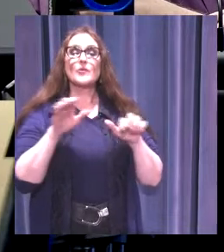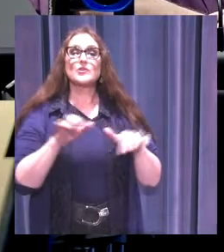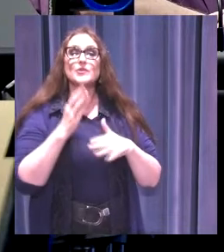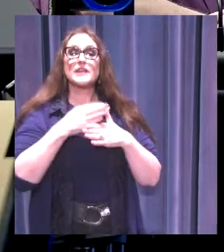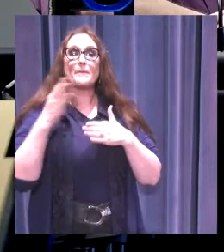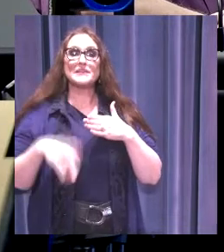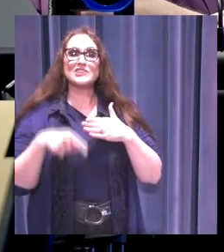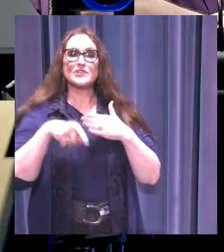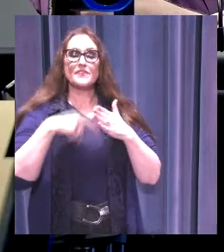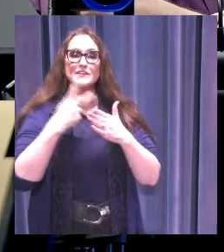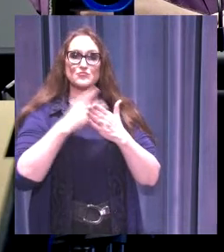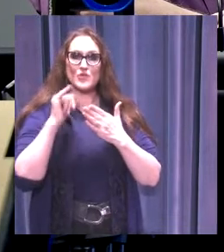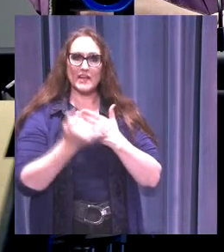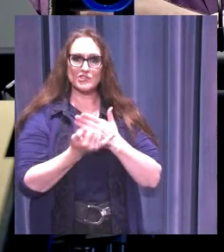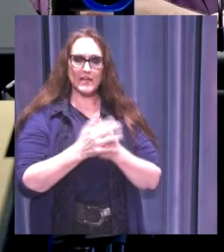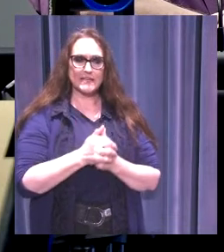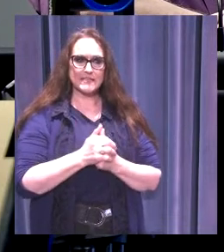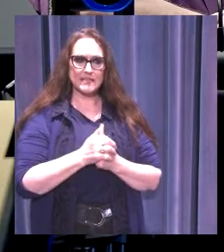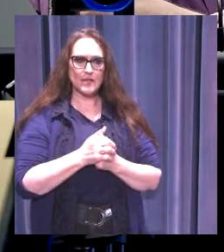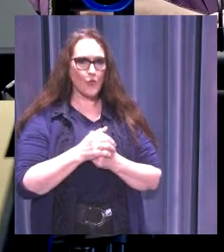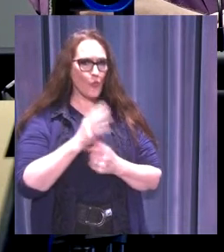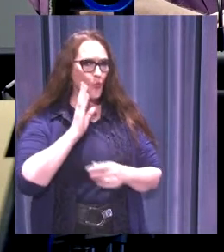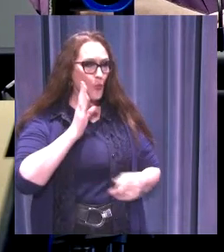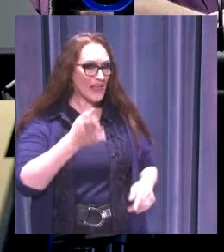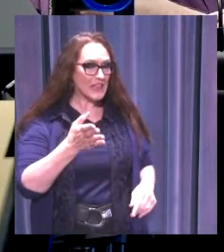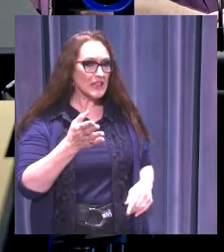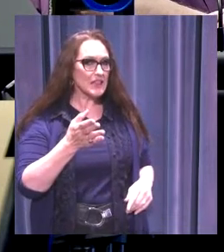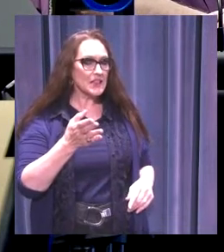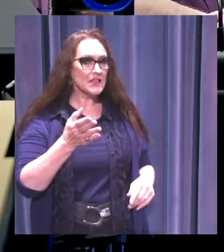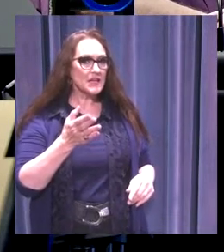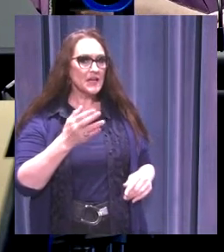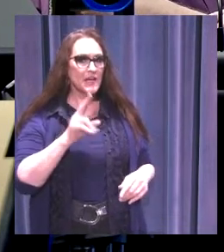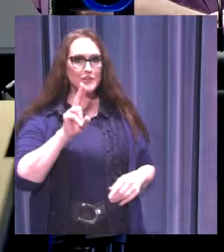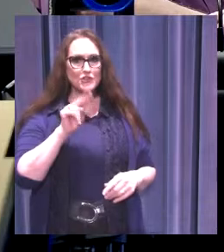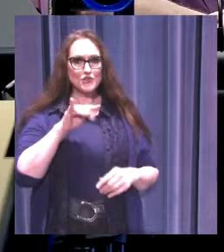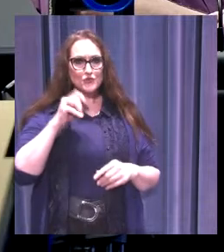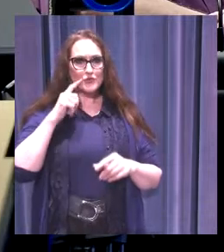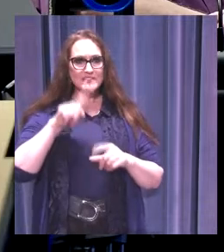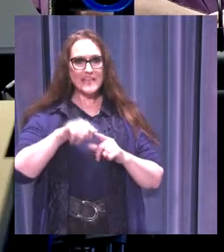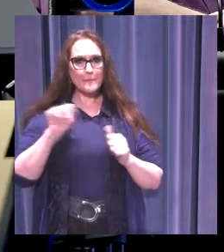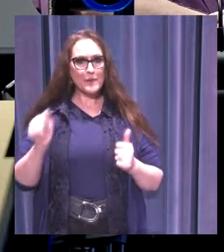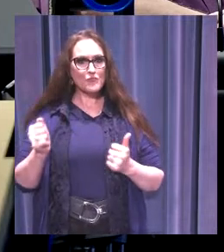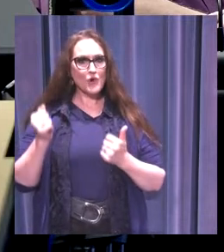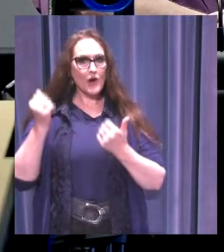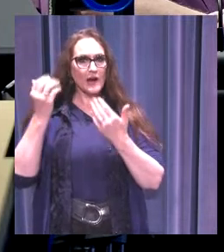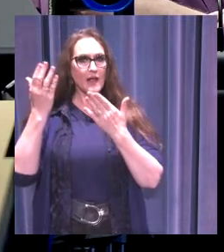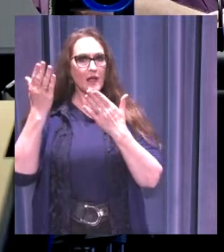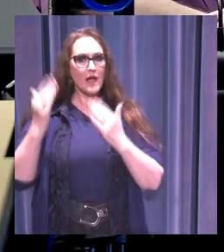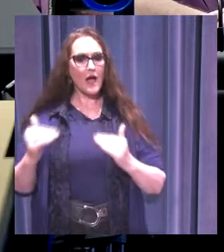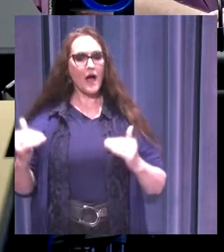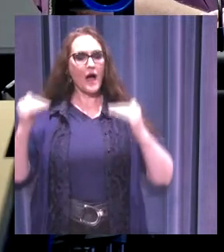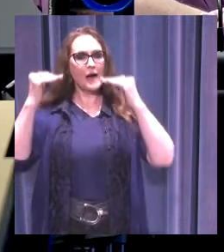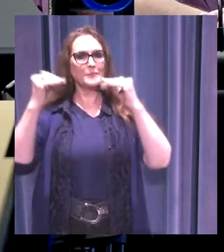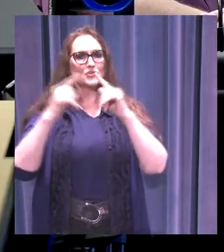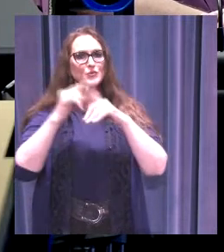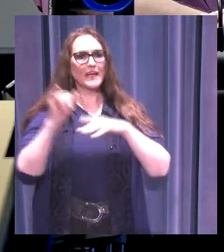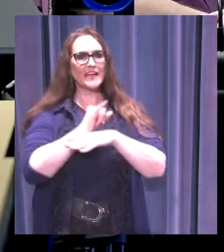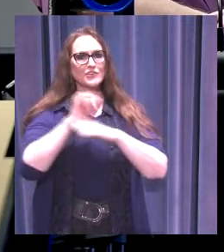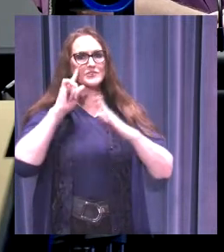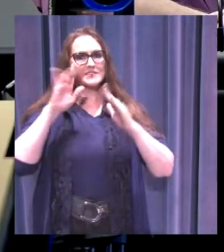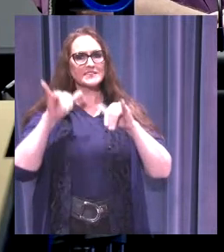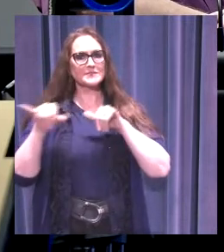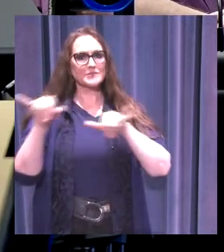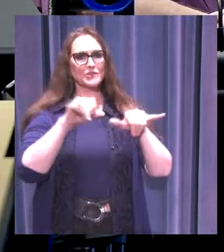this project, will the units of this be brought up to industry standards such that we're not relying